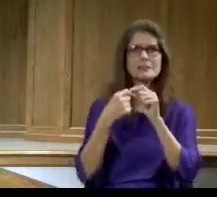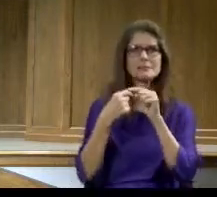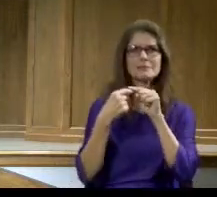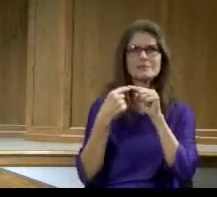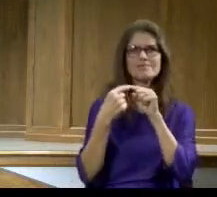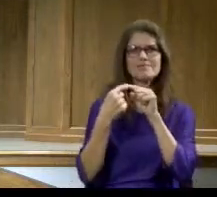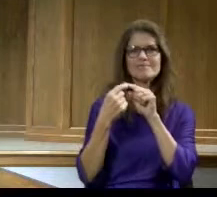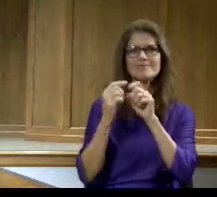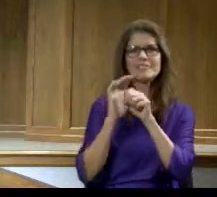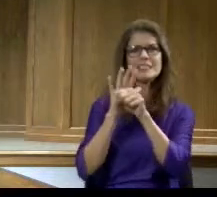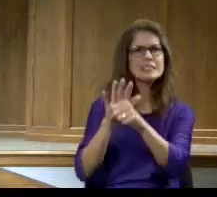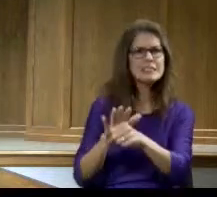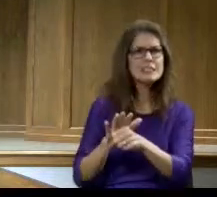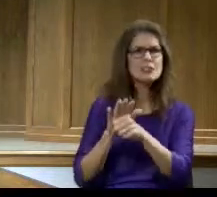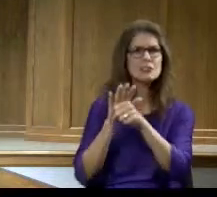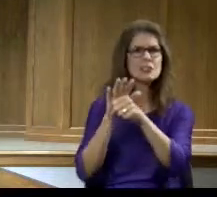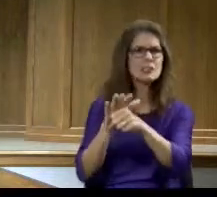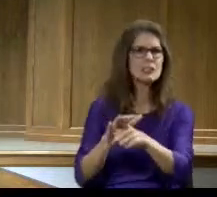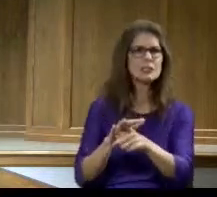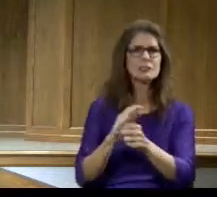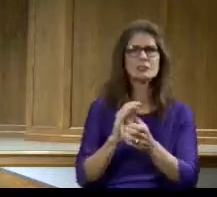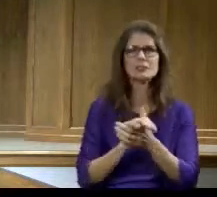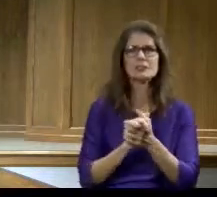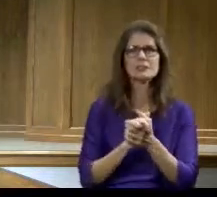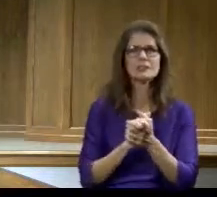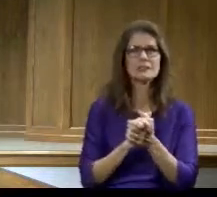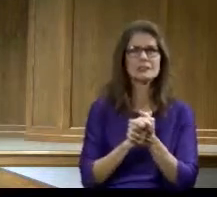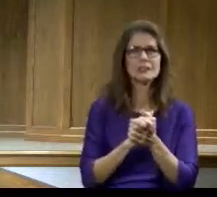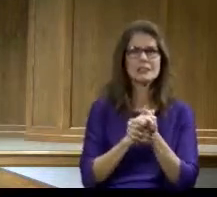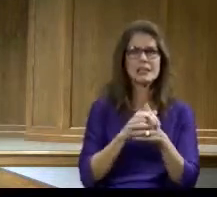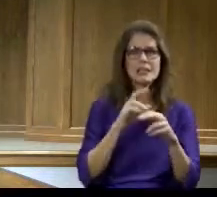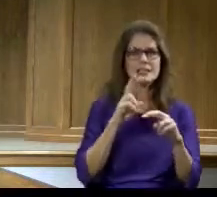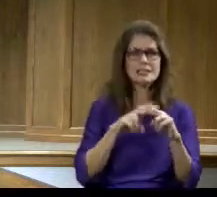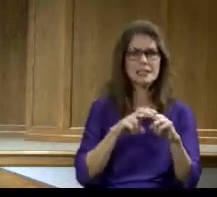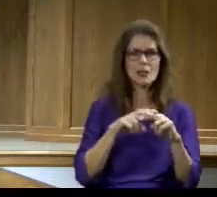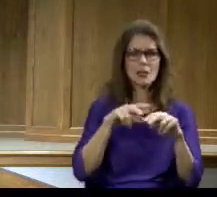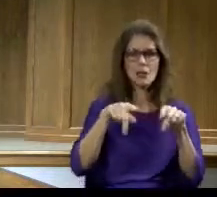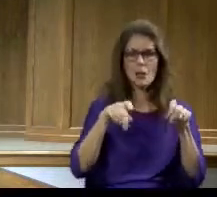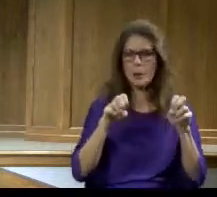Tension in a marriage where you can sit on a pew and not want to touch each other.